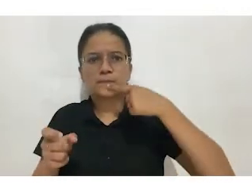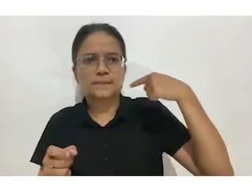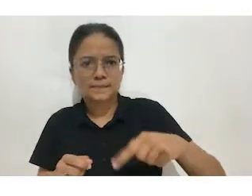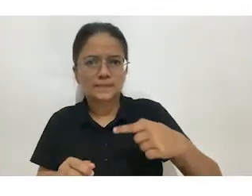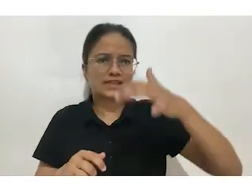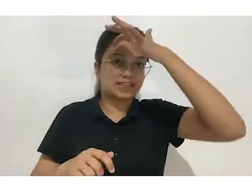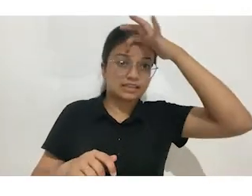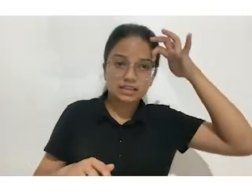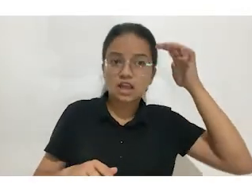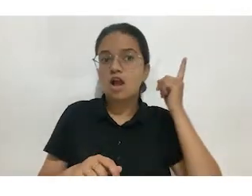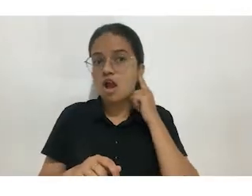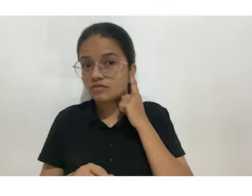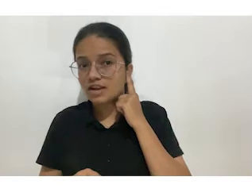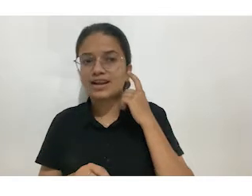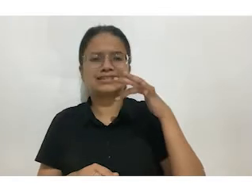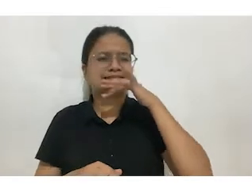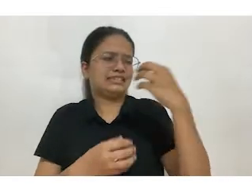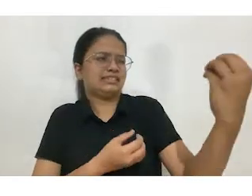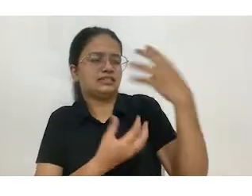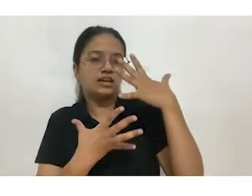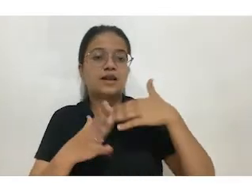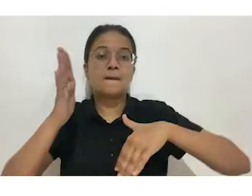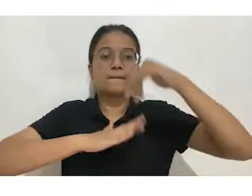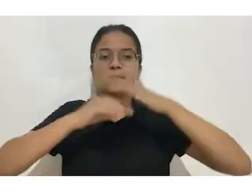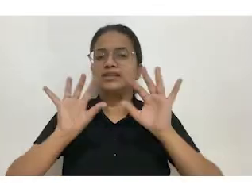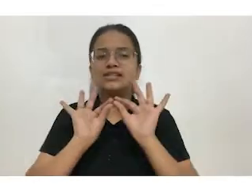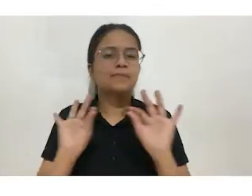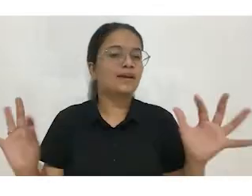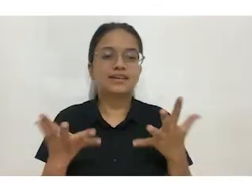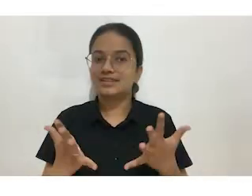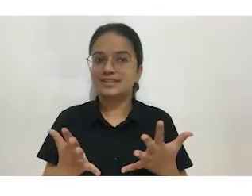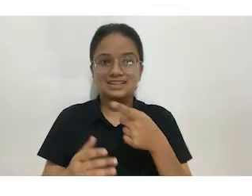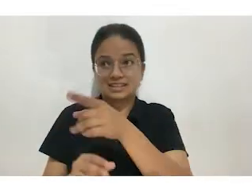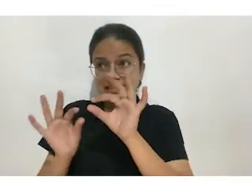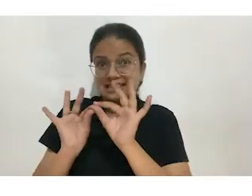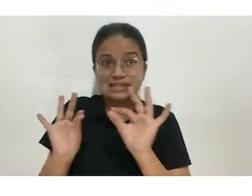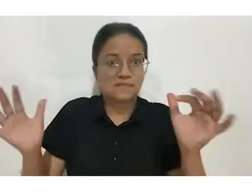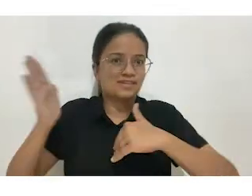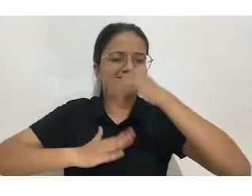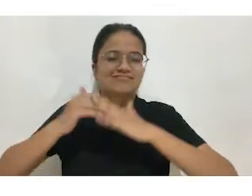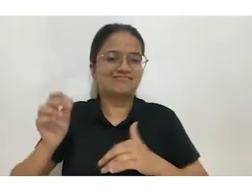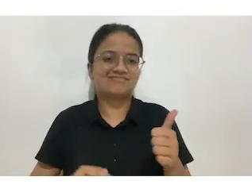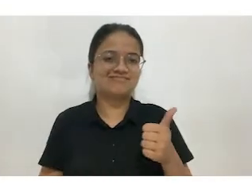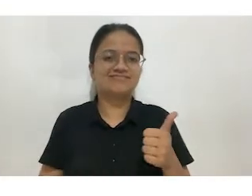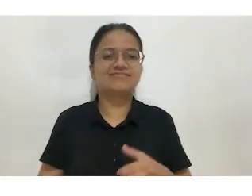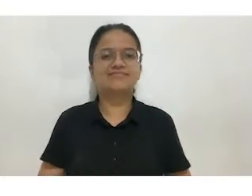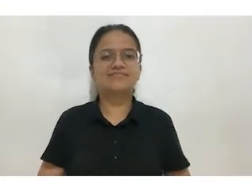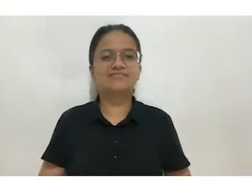of temperature, humidity, sound, dust. Buildings are not that simple, and this is definitely not a simpler building.